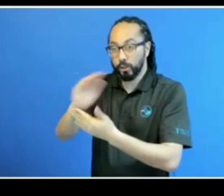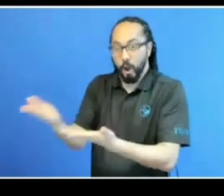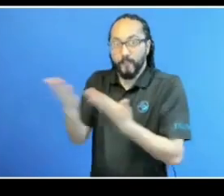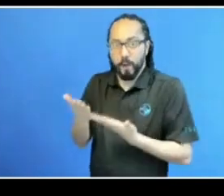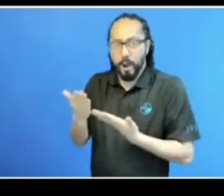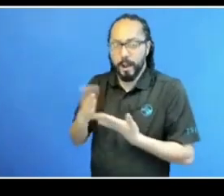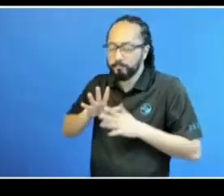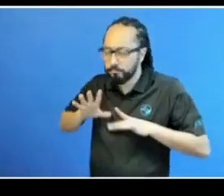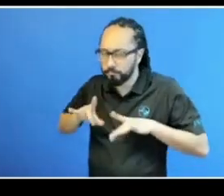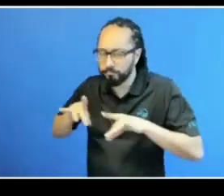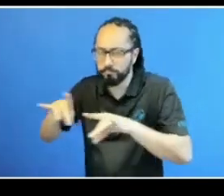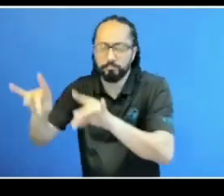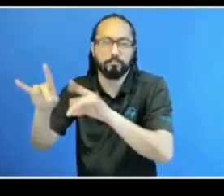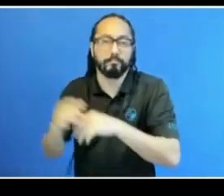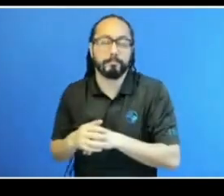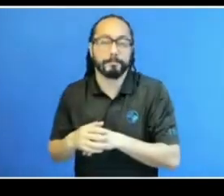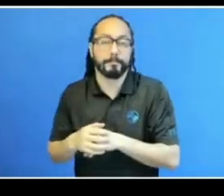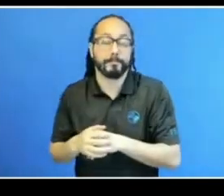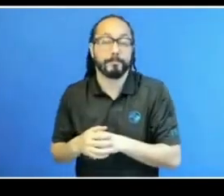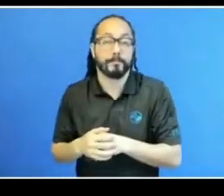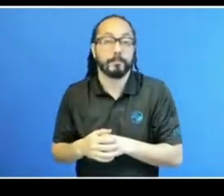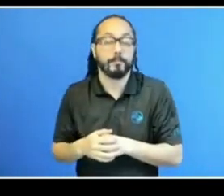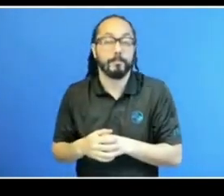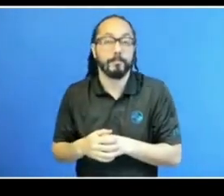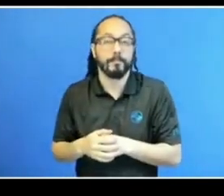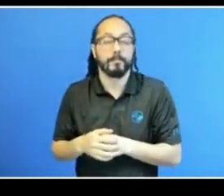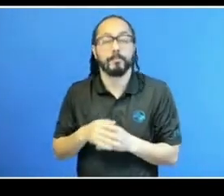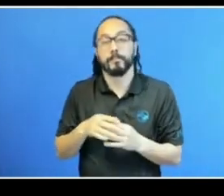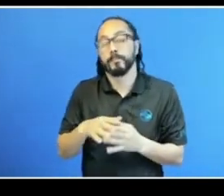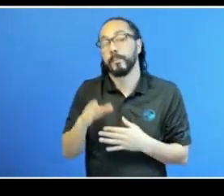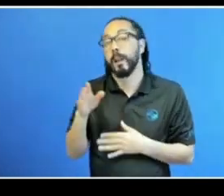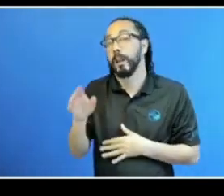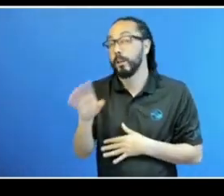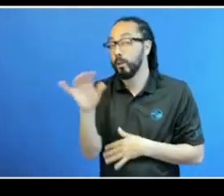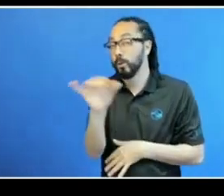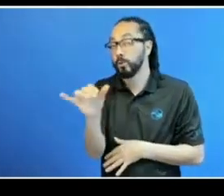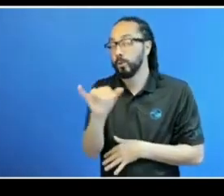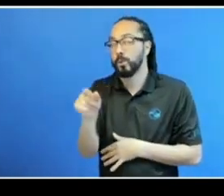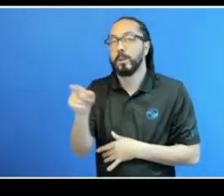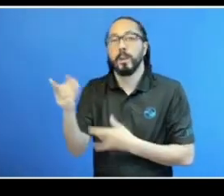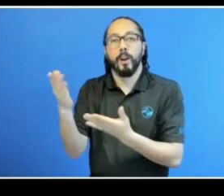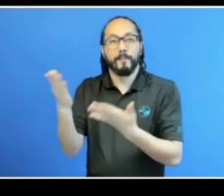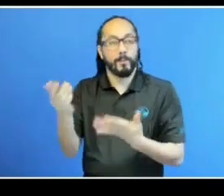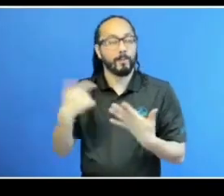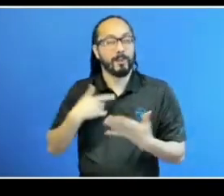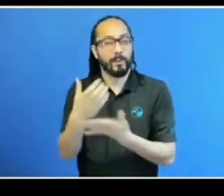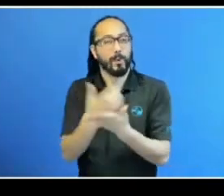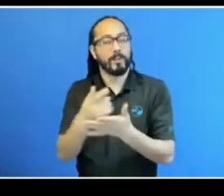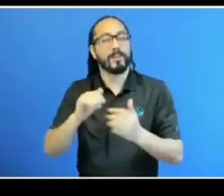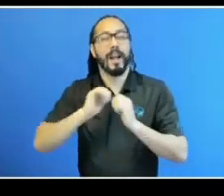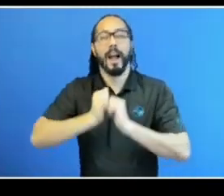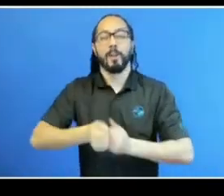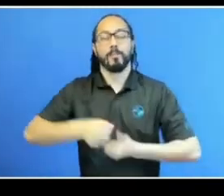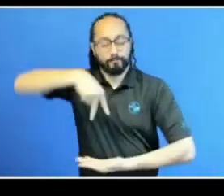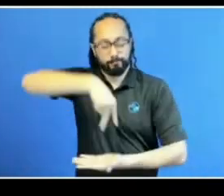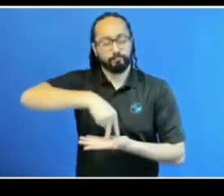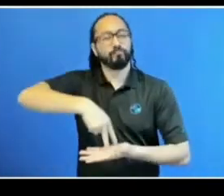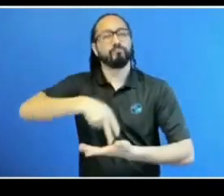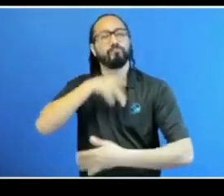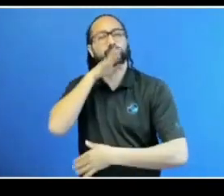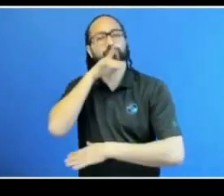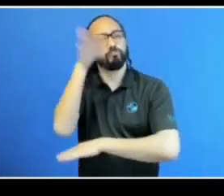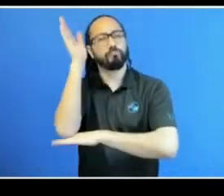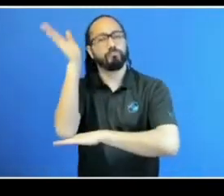time. They also offered me public speaking at